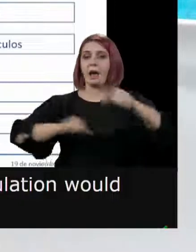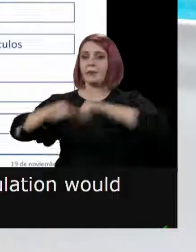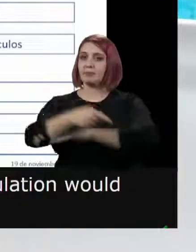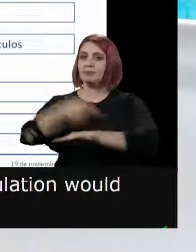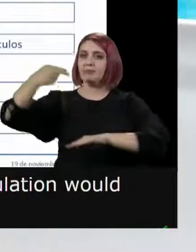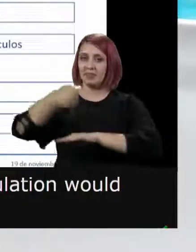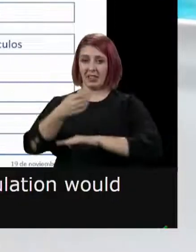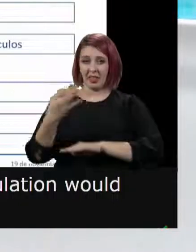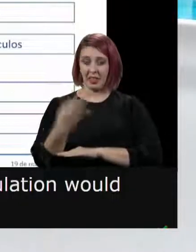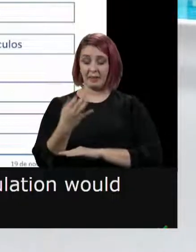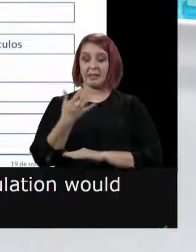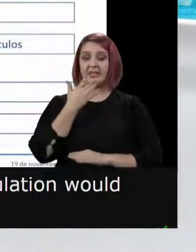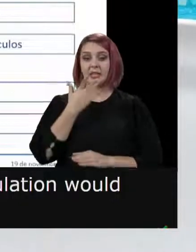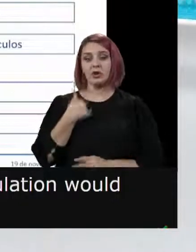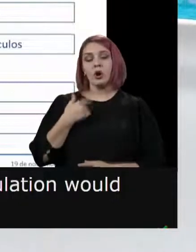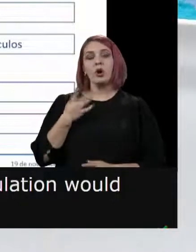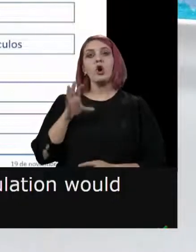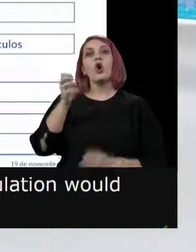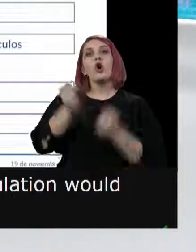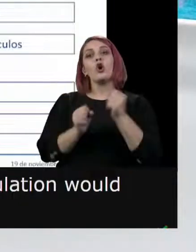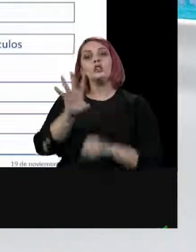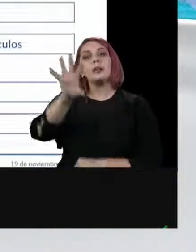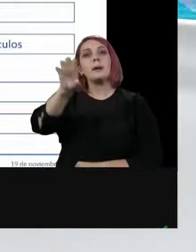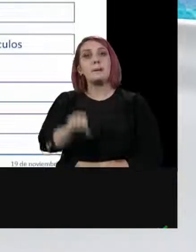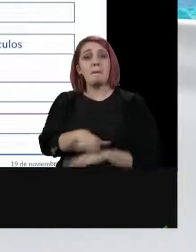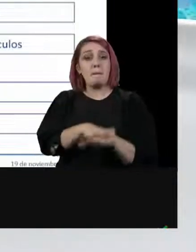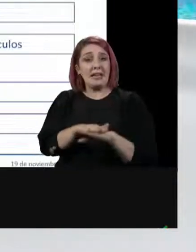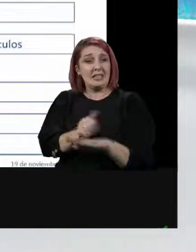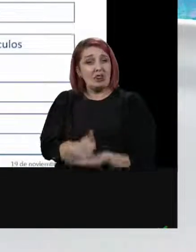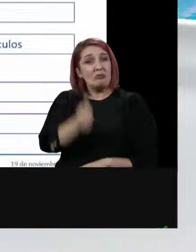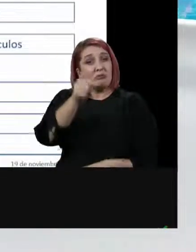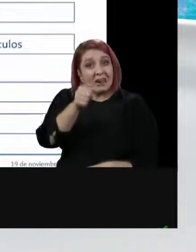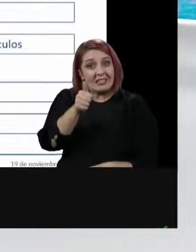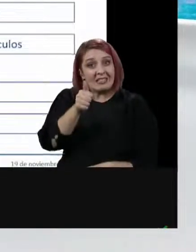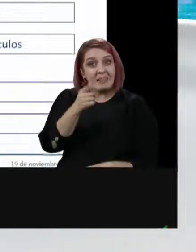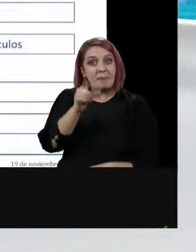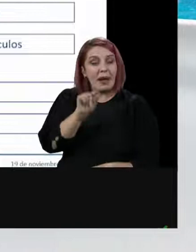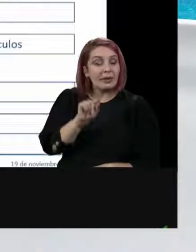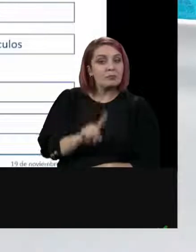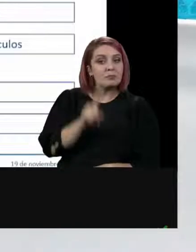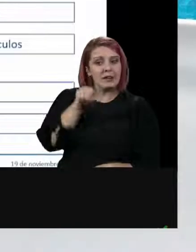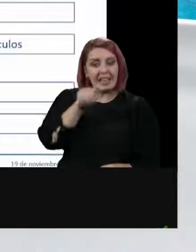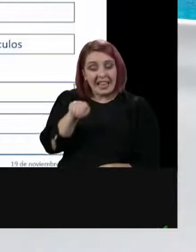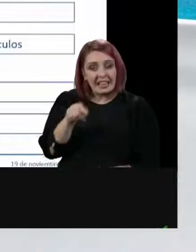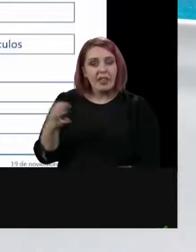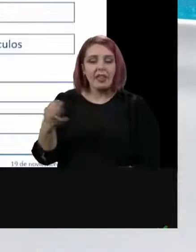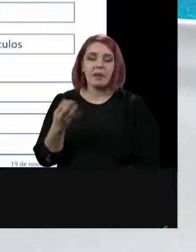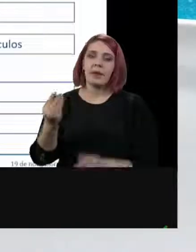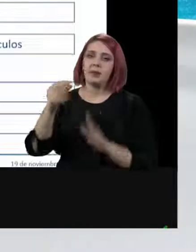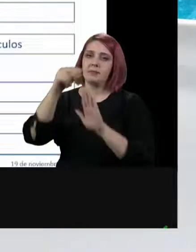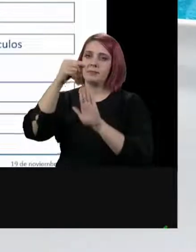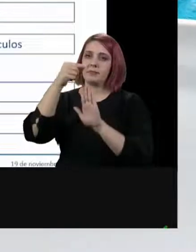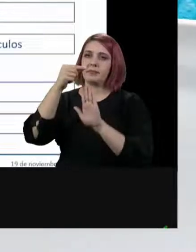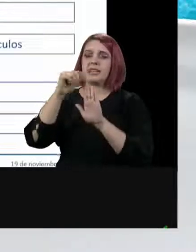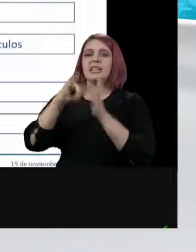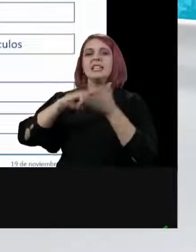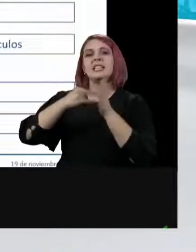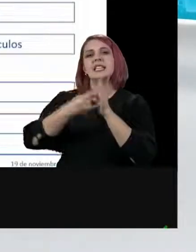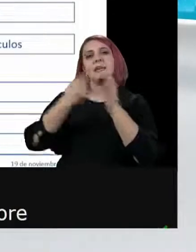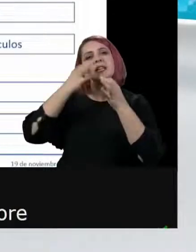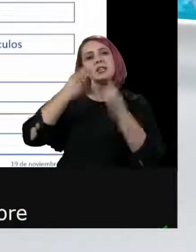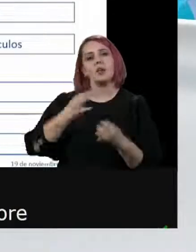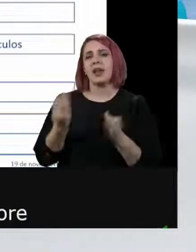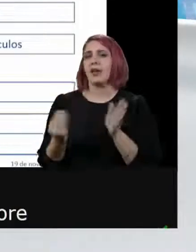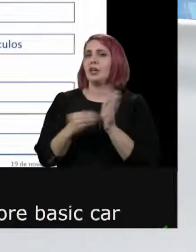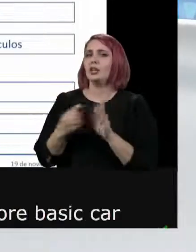From 2024 onwards, when we buy even the most basic car model, will